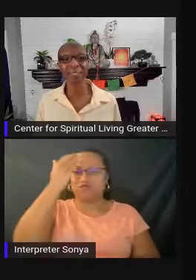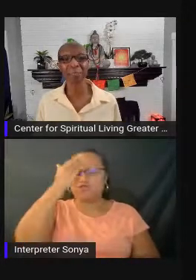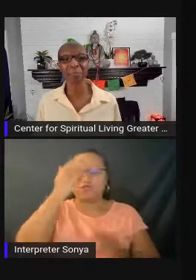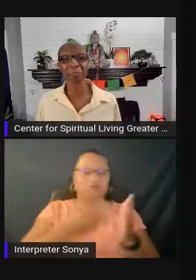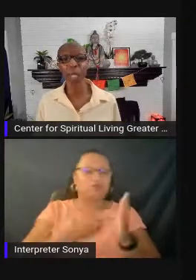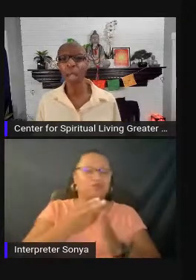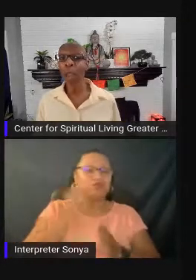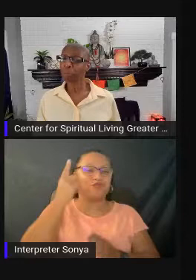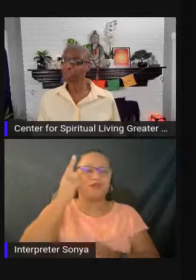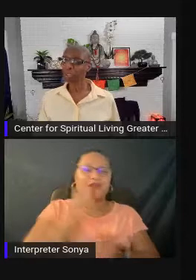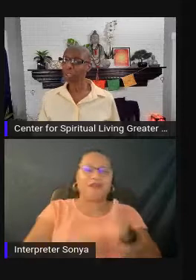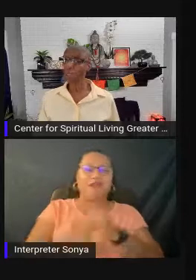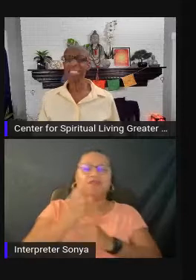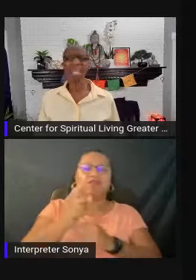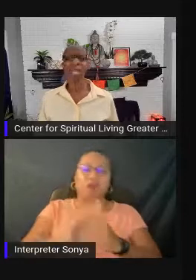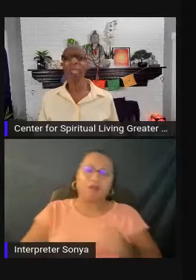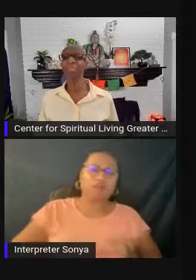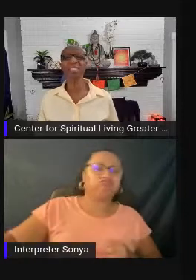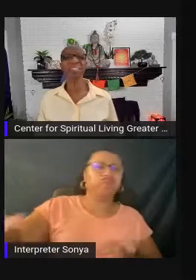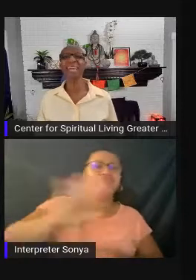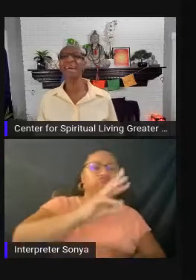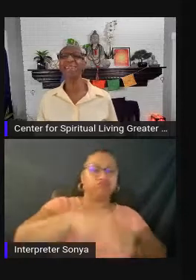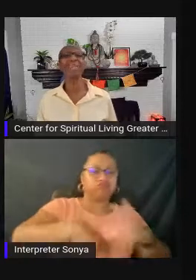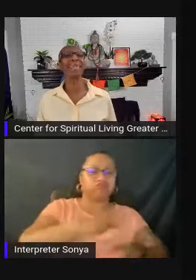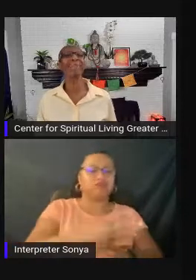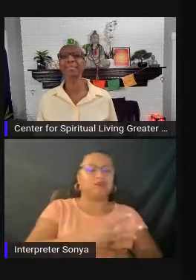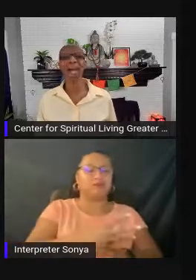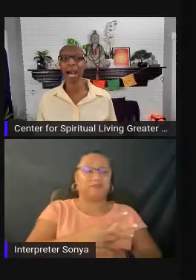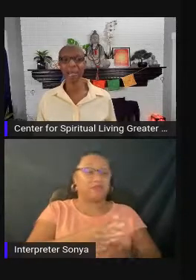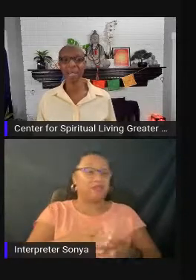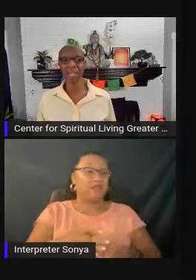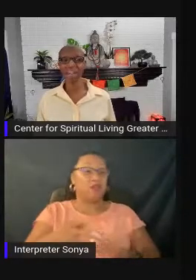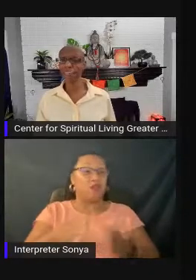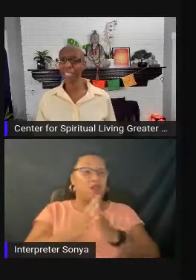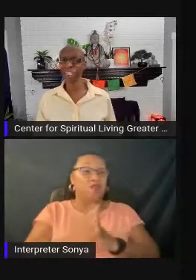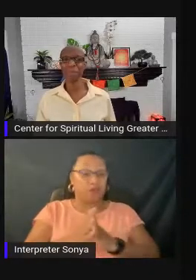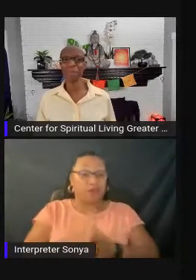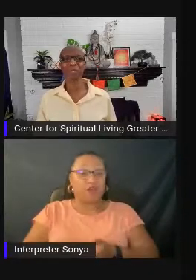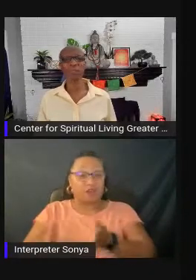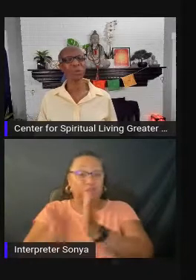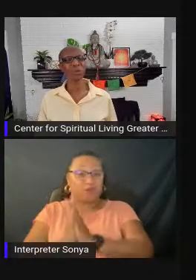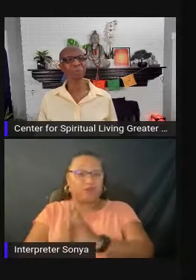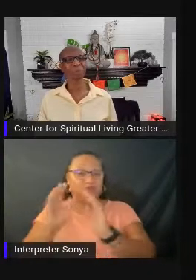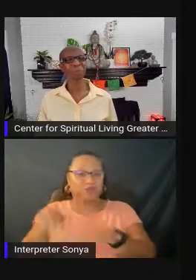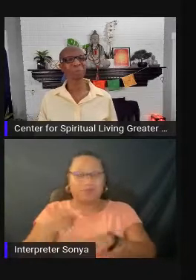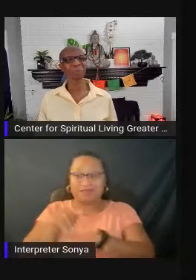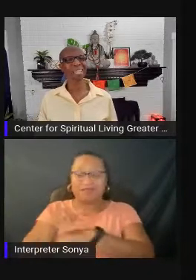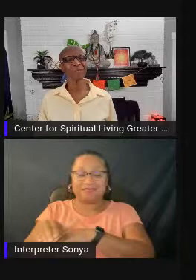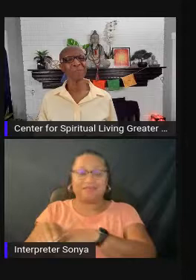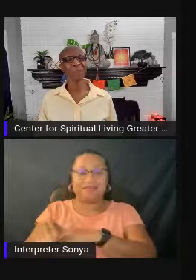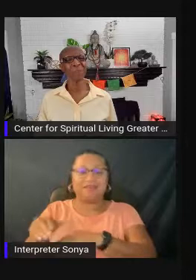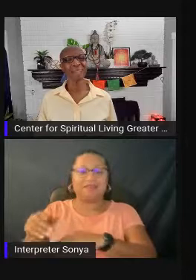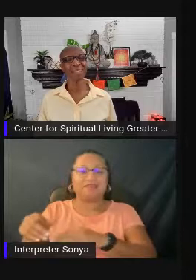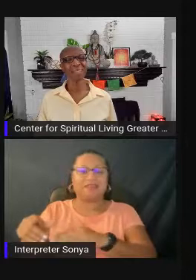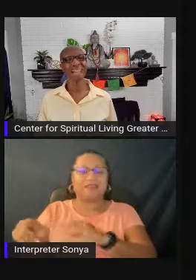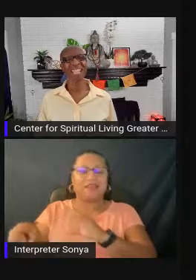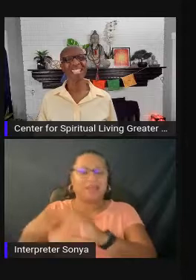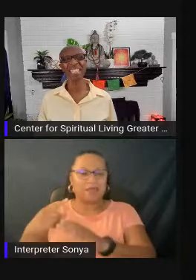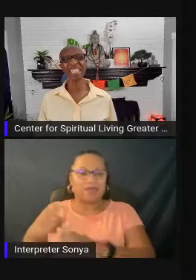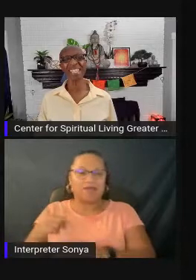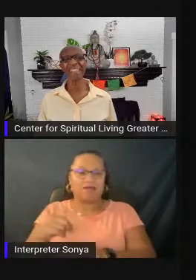planet. Prayer requests can be sent at any time via email to